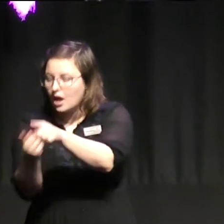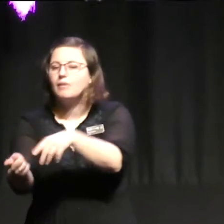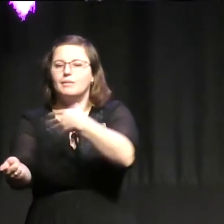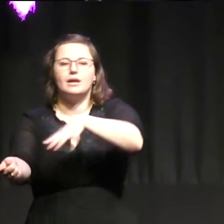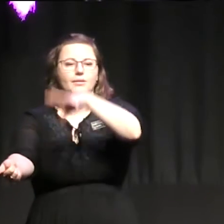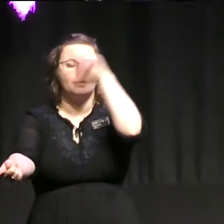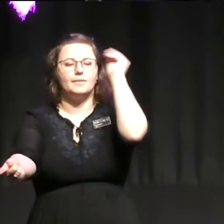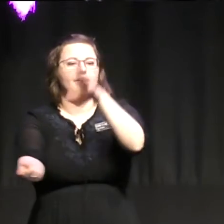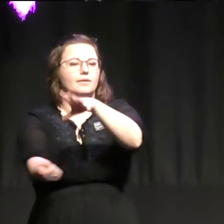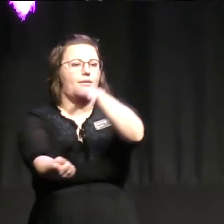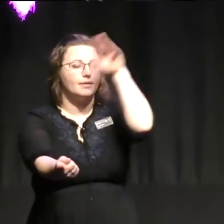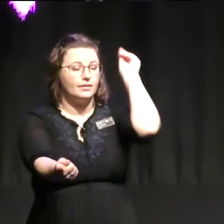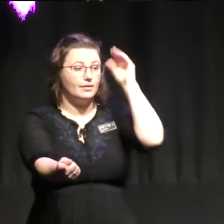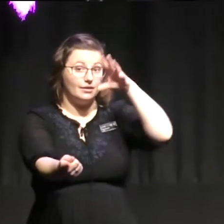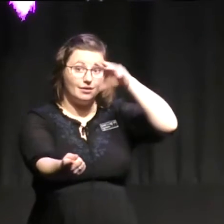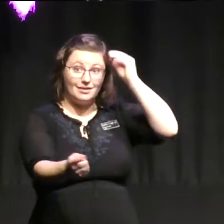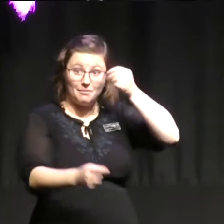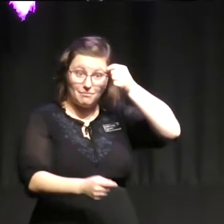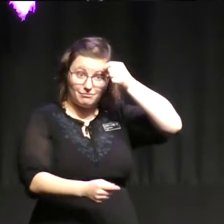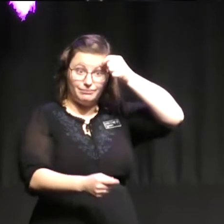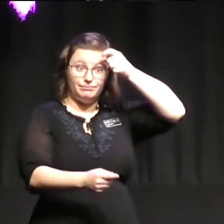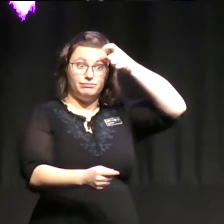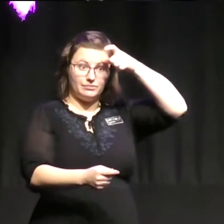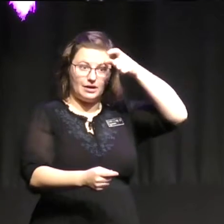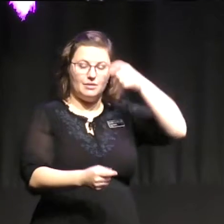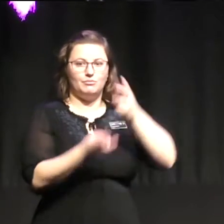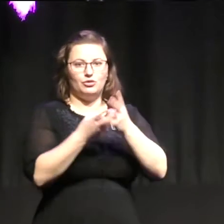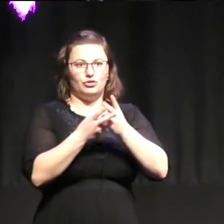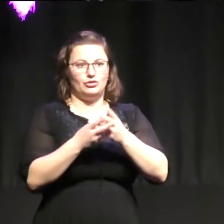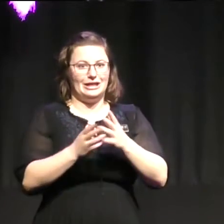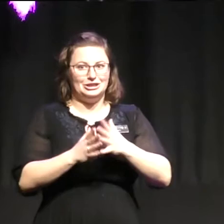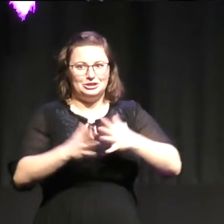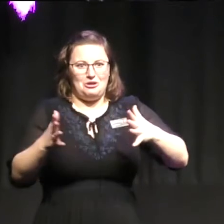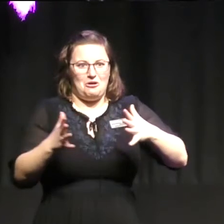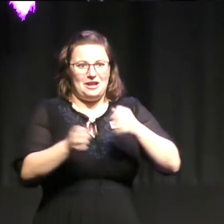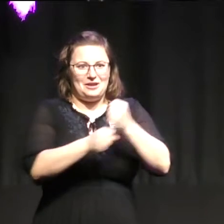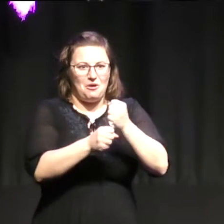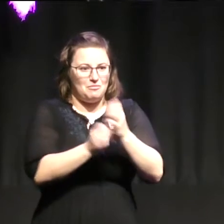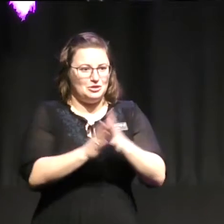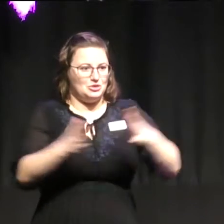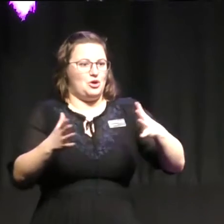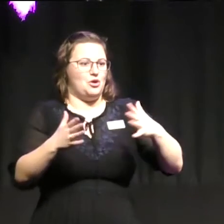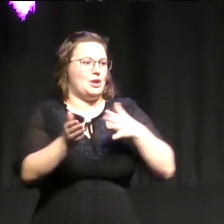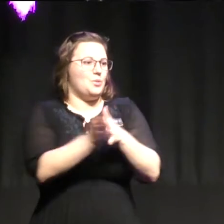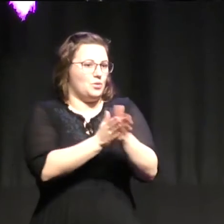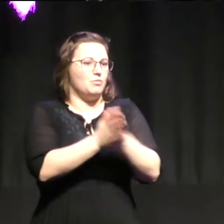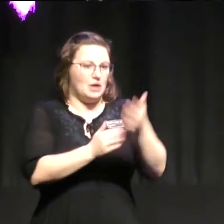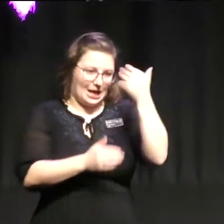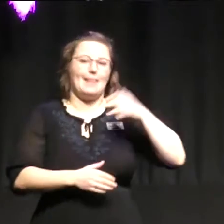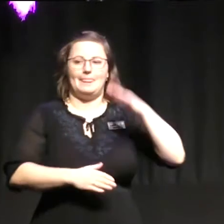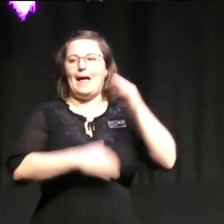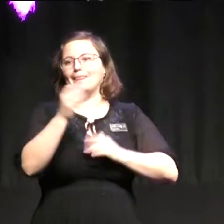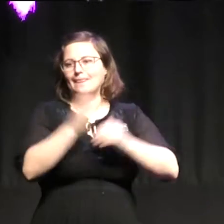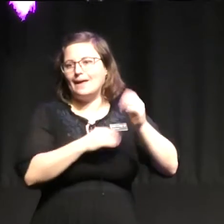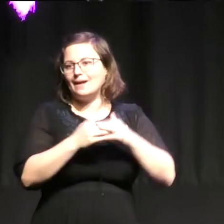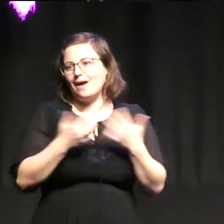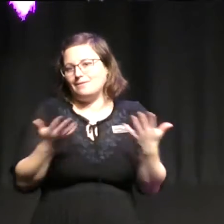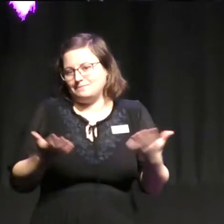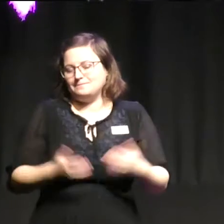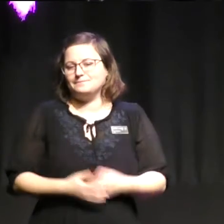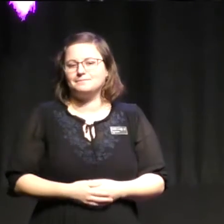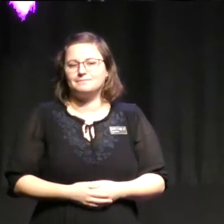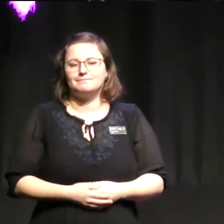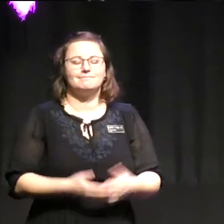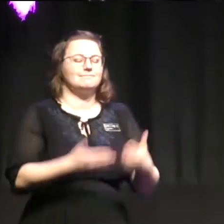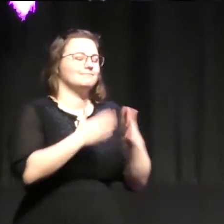learn. And the more we learn, the more bigger work and the bigger challenges we would be able to take. Thank